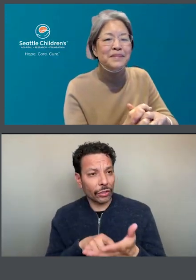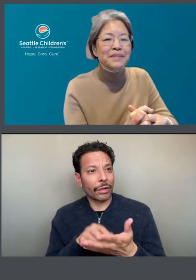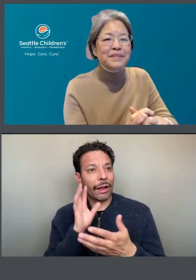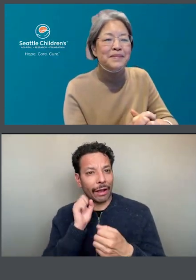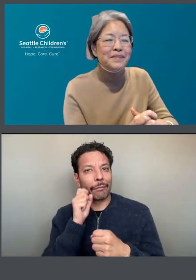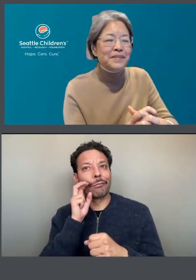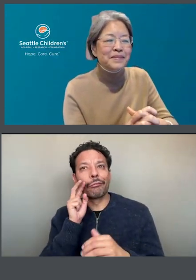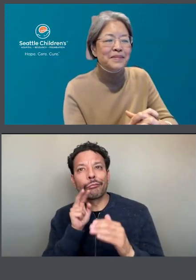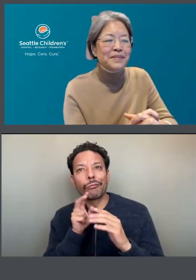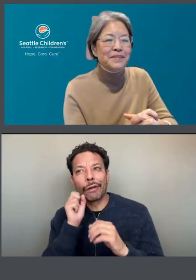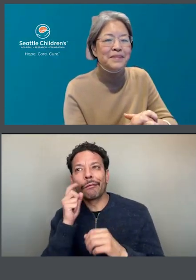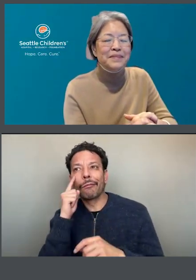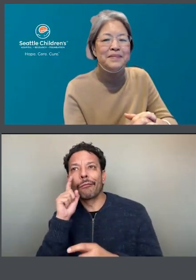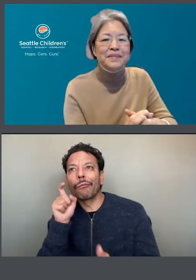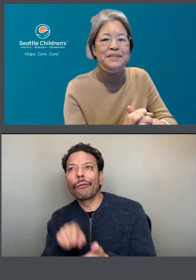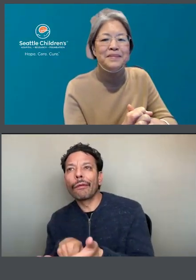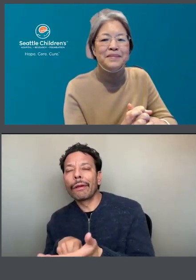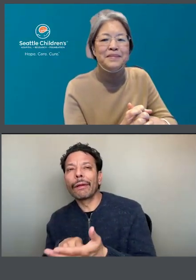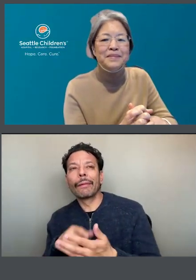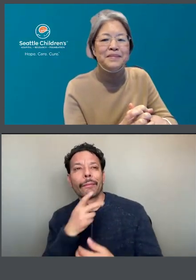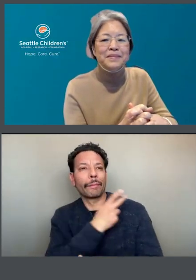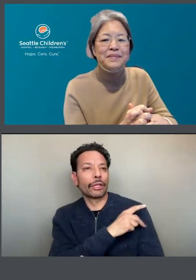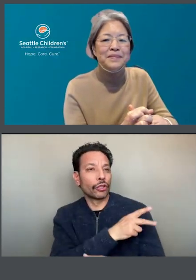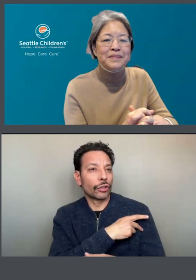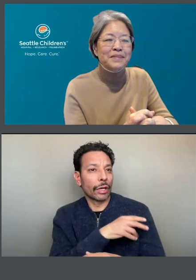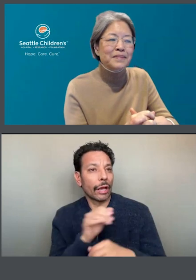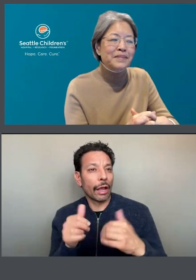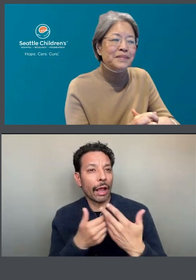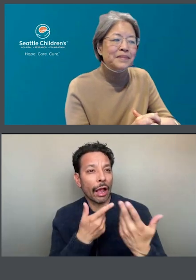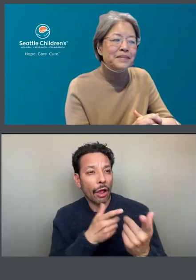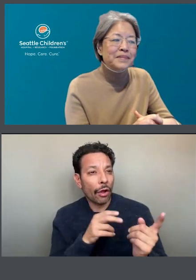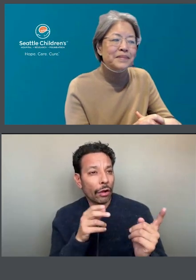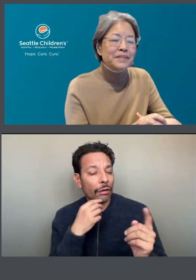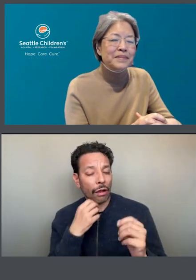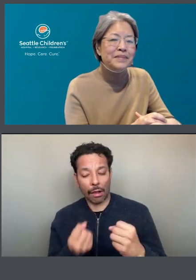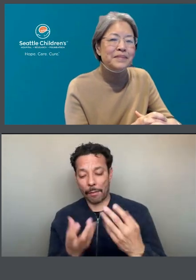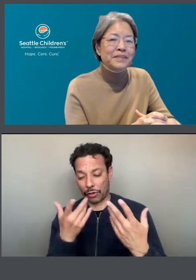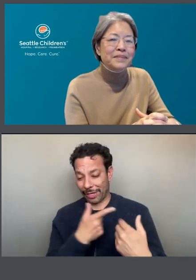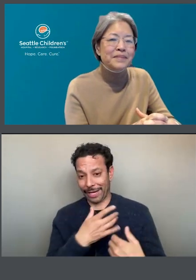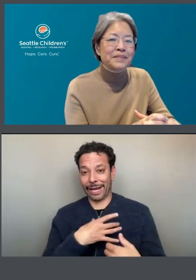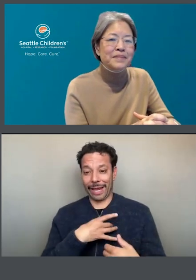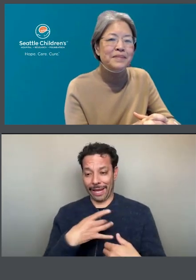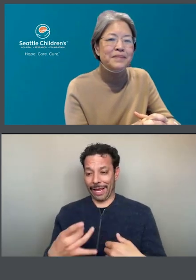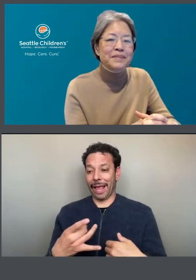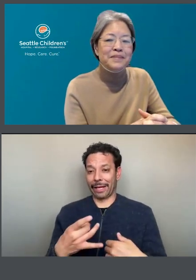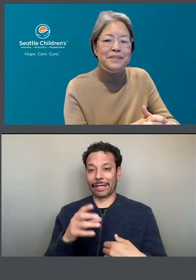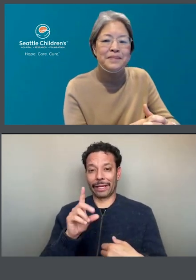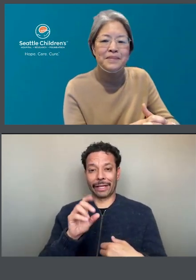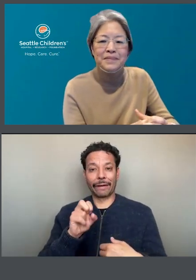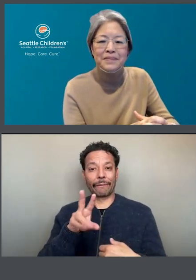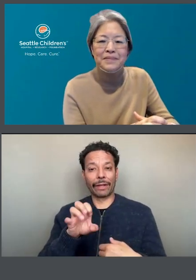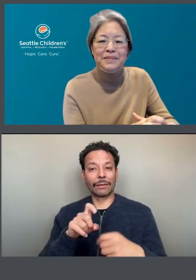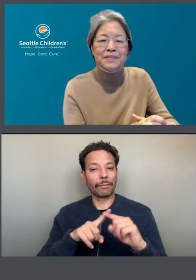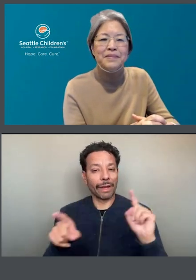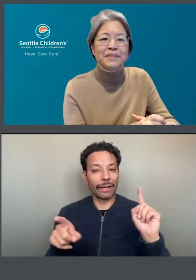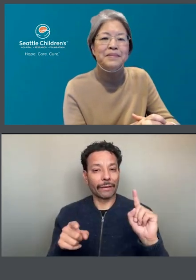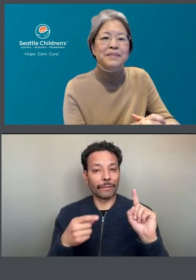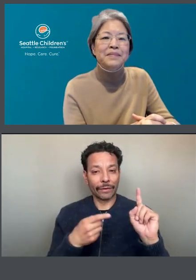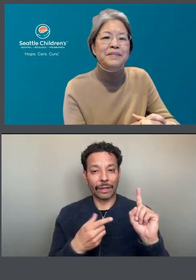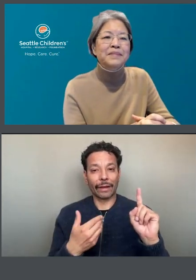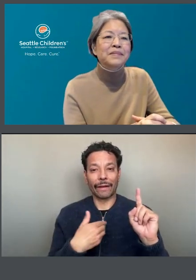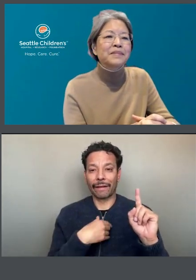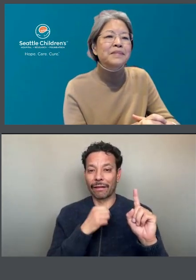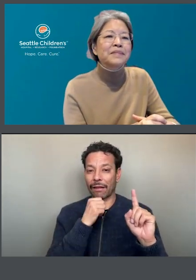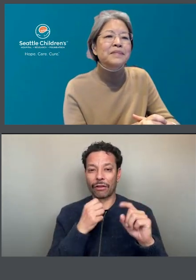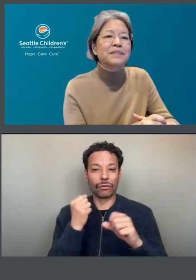predict things like how patients rate how much they like the device. And it turns out that there